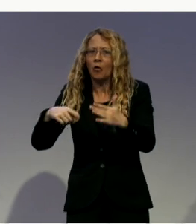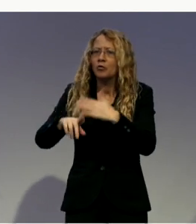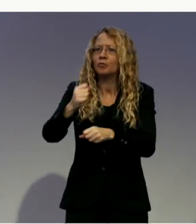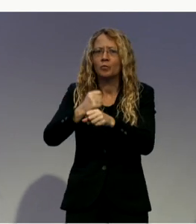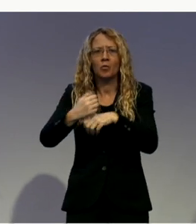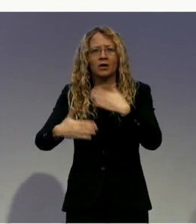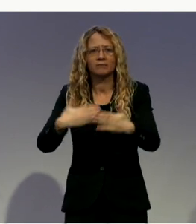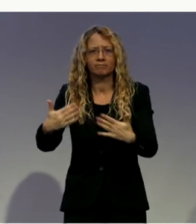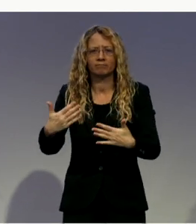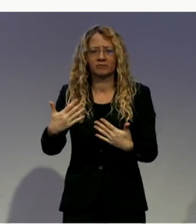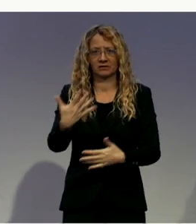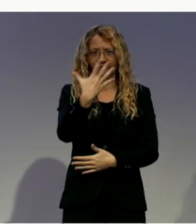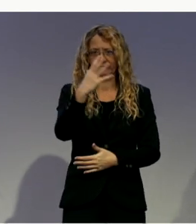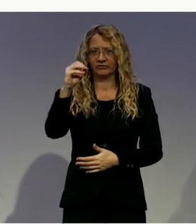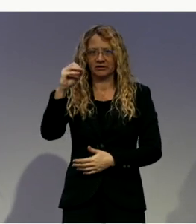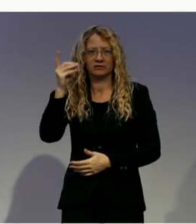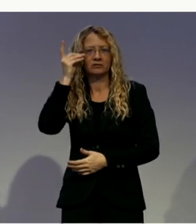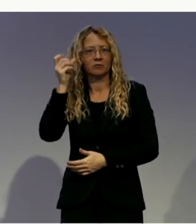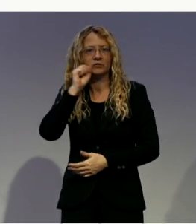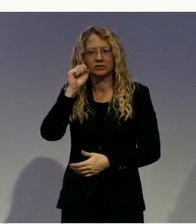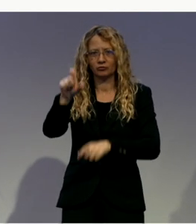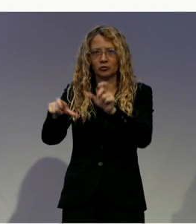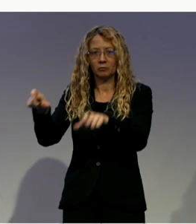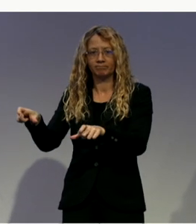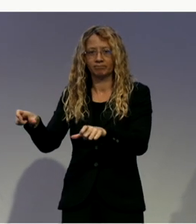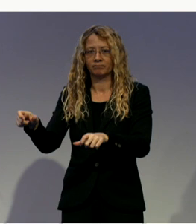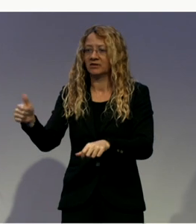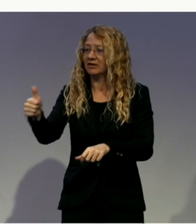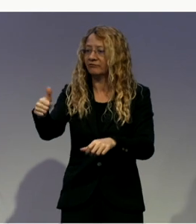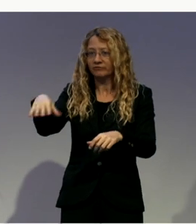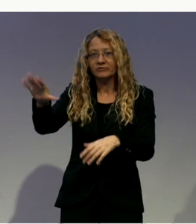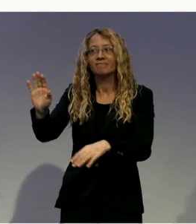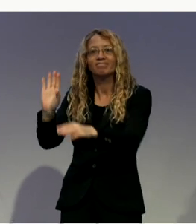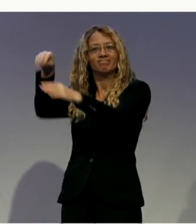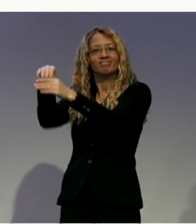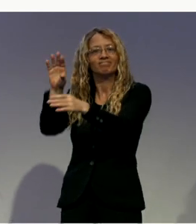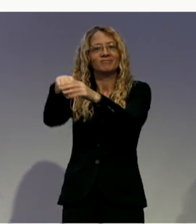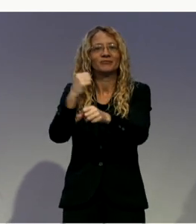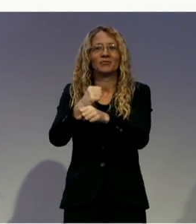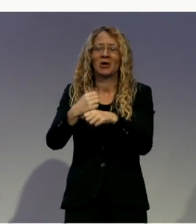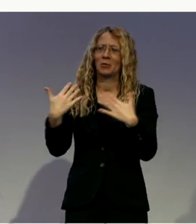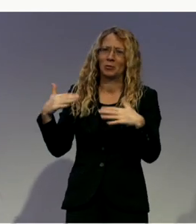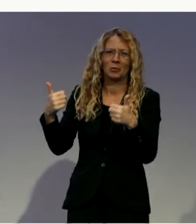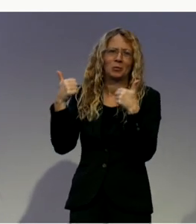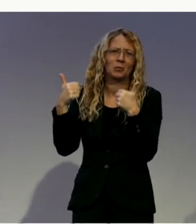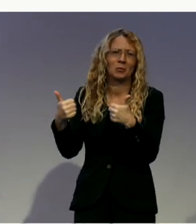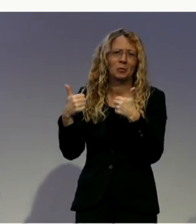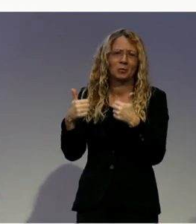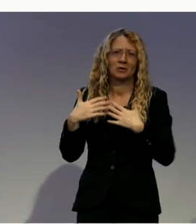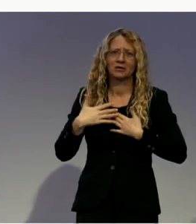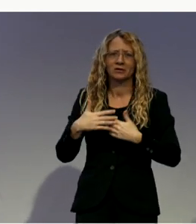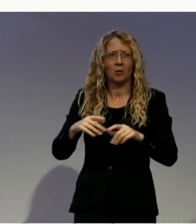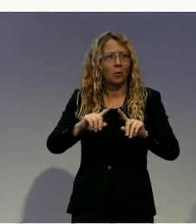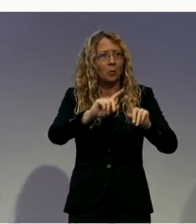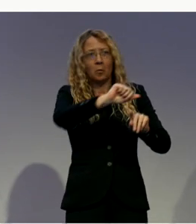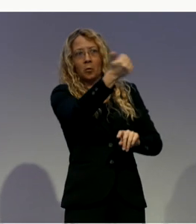people were able to have their jobs, and they were great examples for the others. When talking